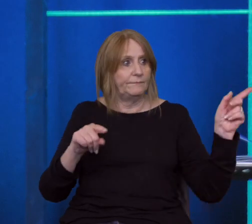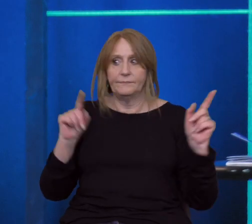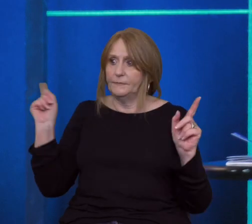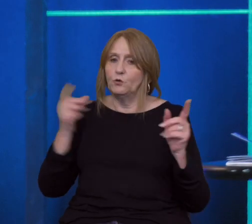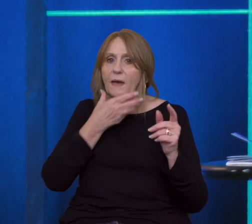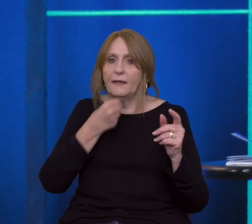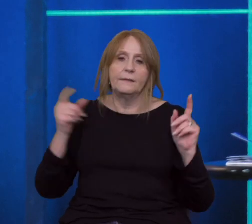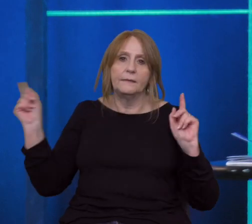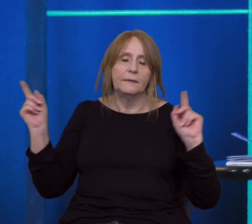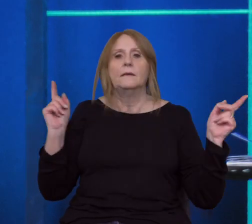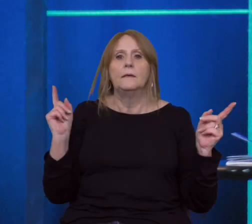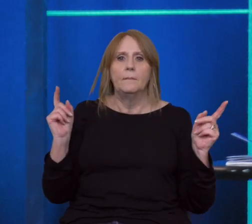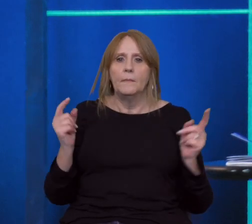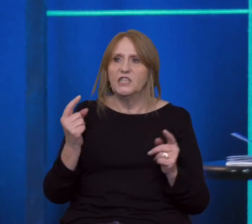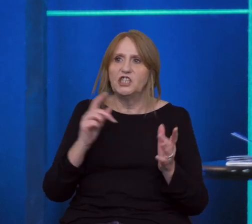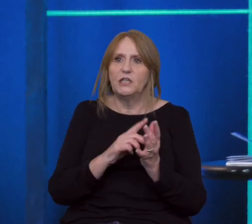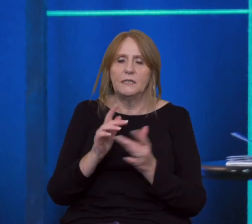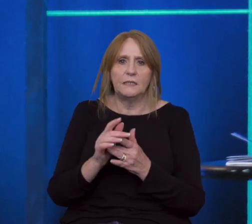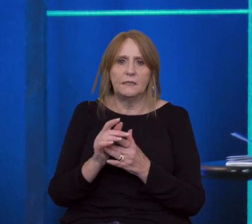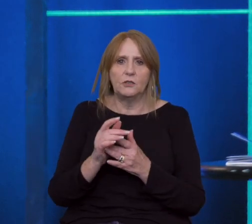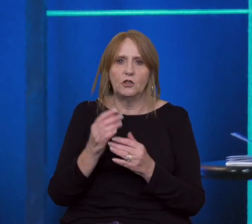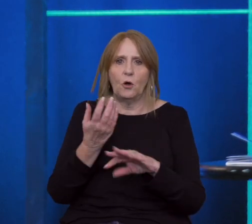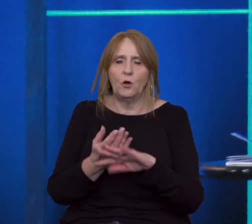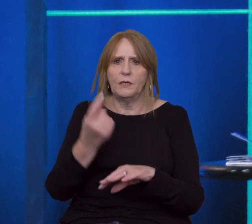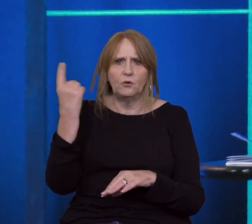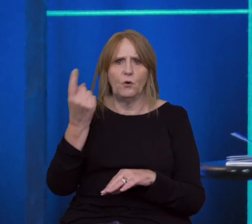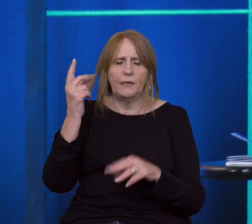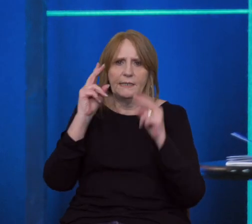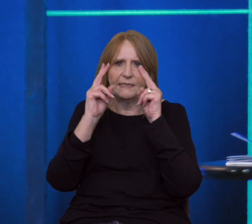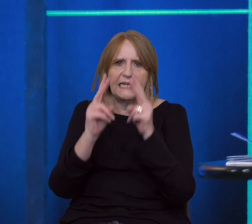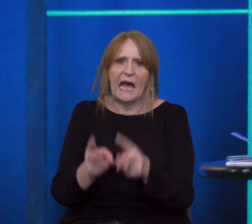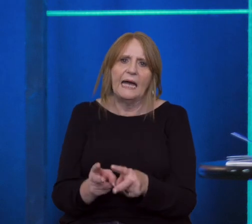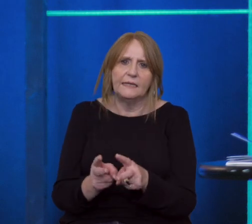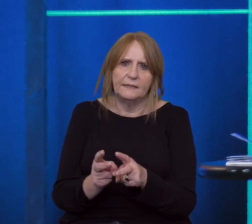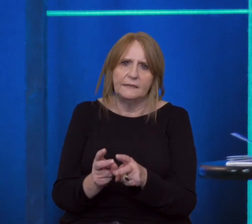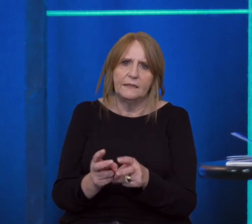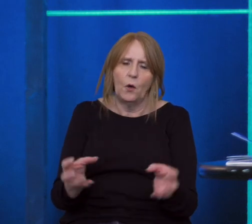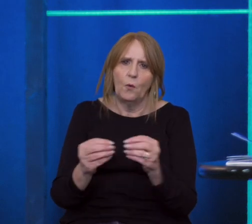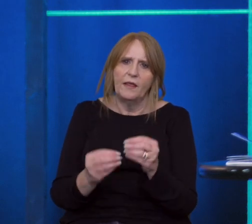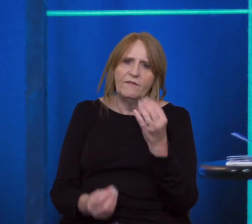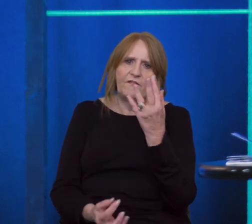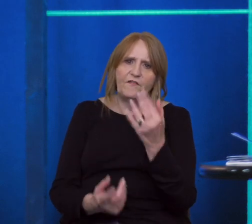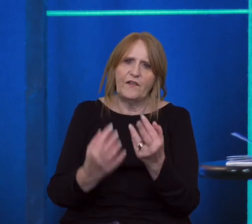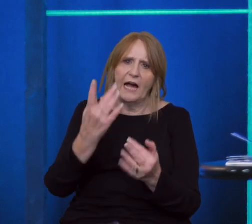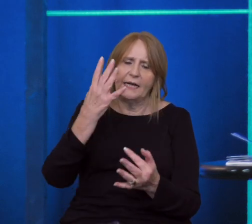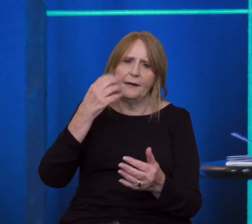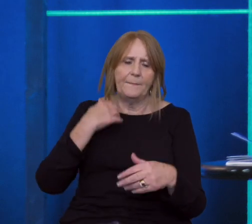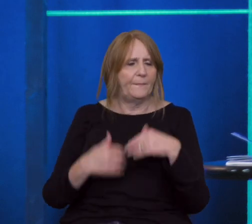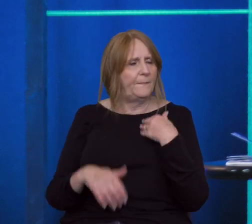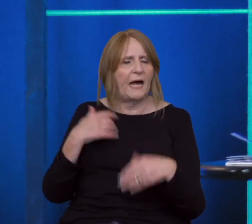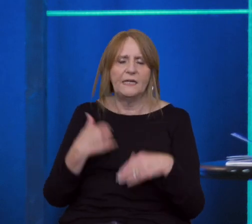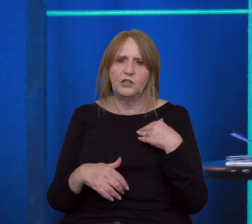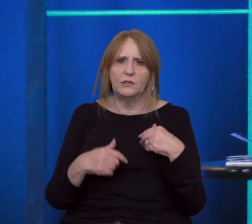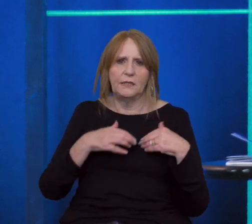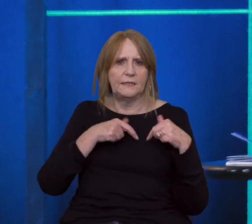stick on His own, dying. But He was dying with fire and passion in